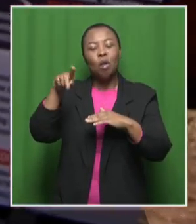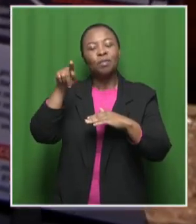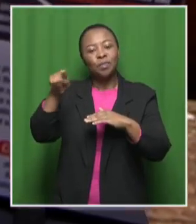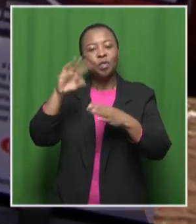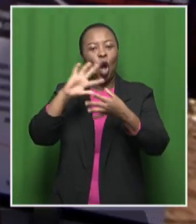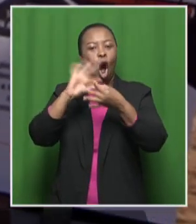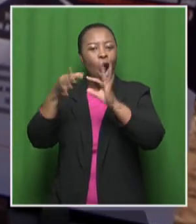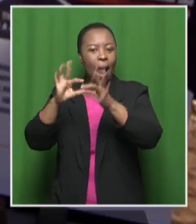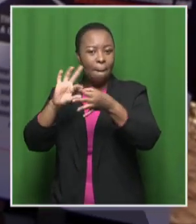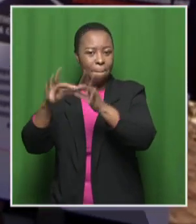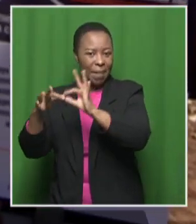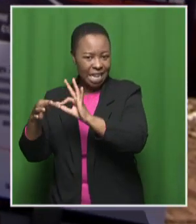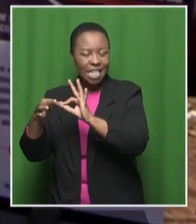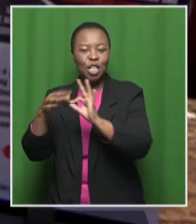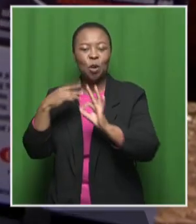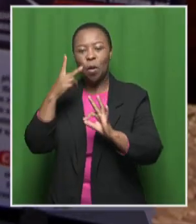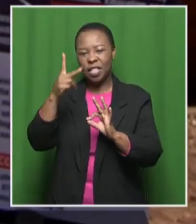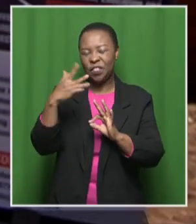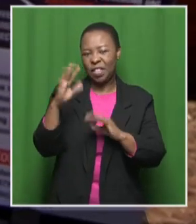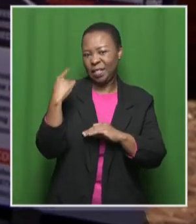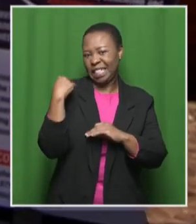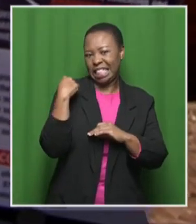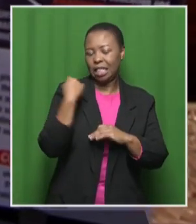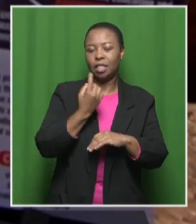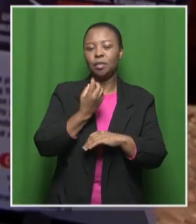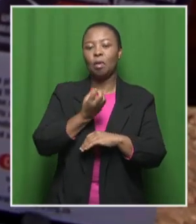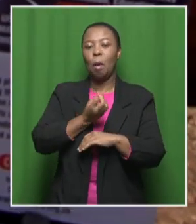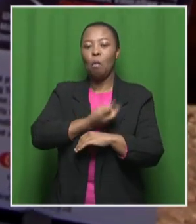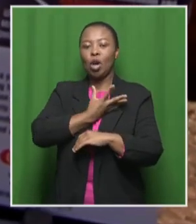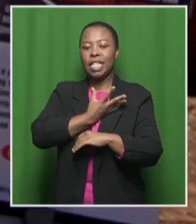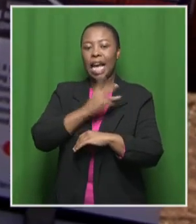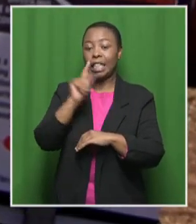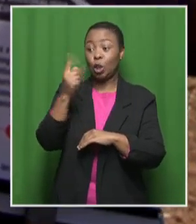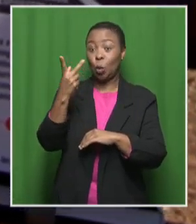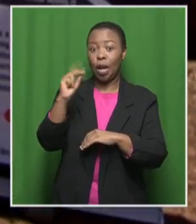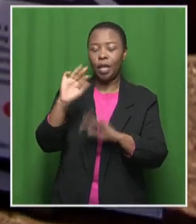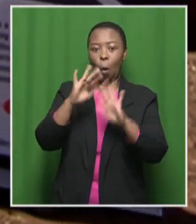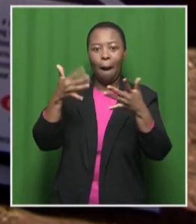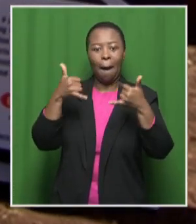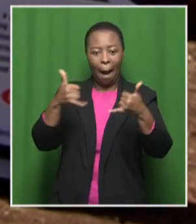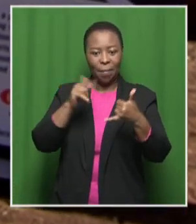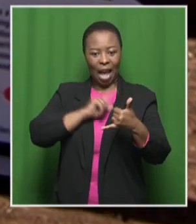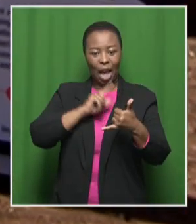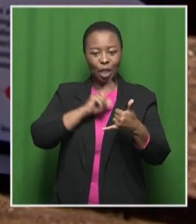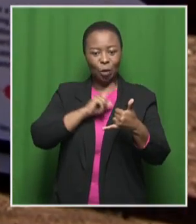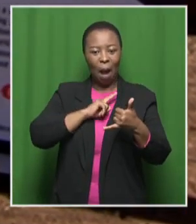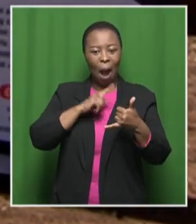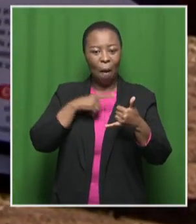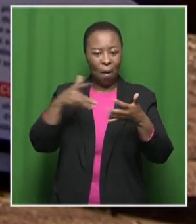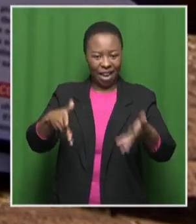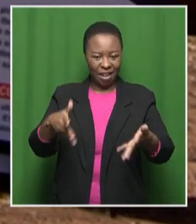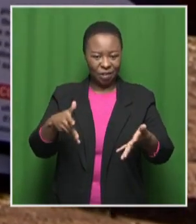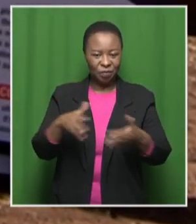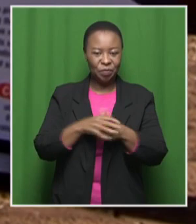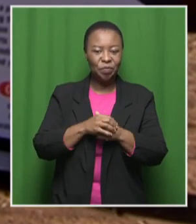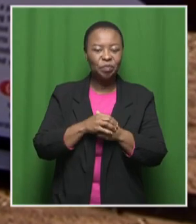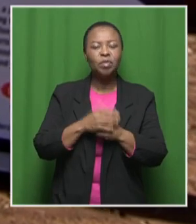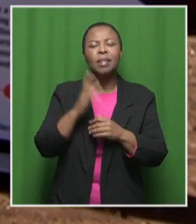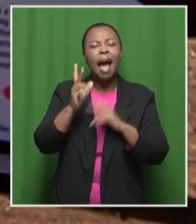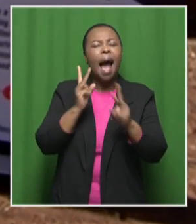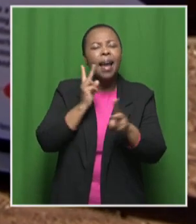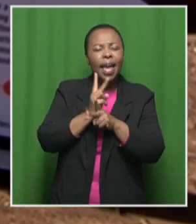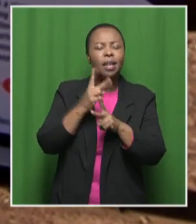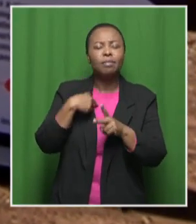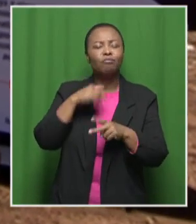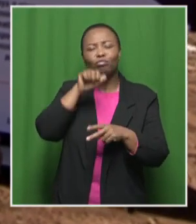Of course, we recently saw the Proteas out at the T20 Cricket World Cup, which is why we're wearing this top right now. But something else that we love to do on